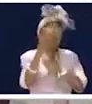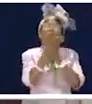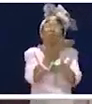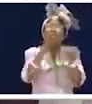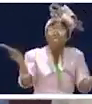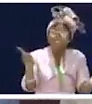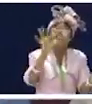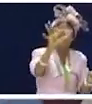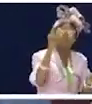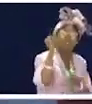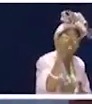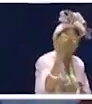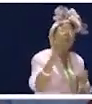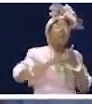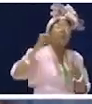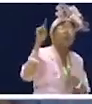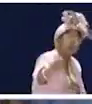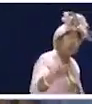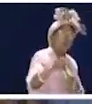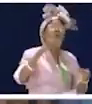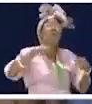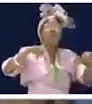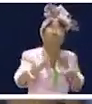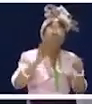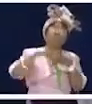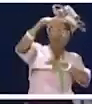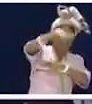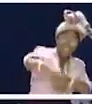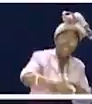your testimony to you even